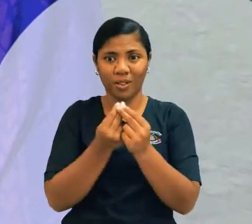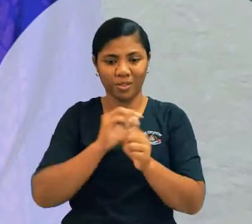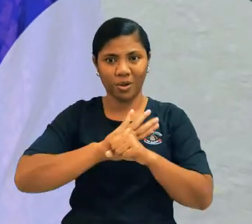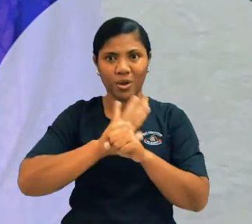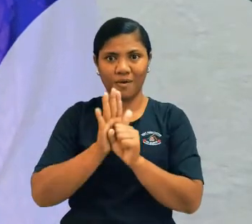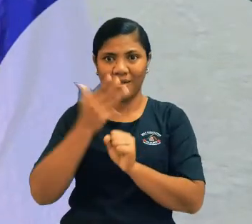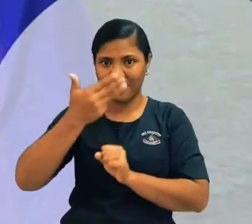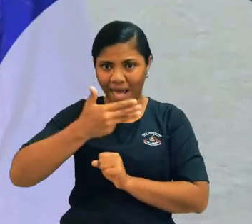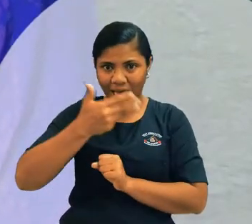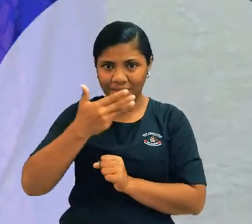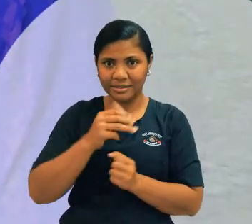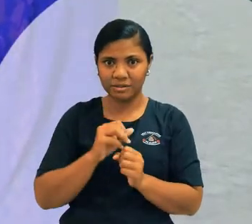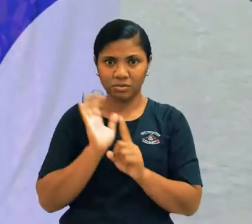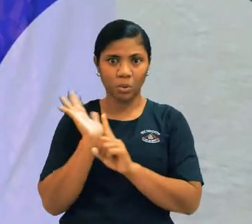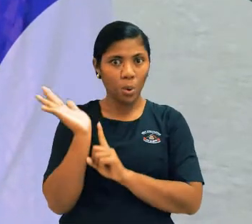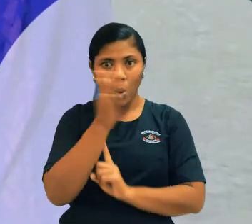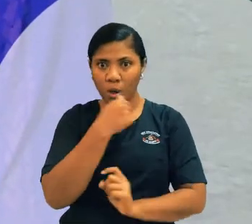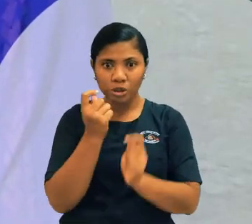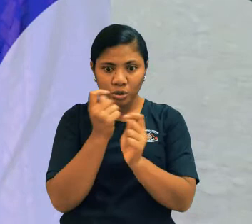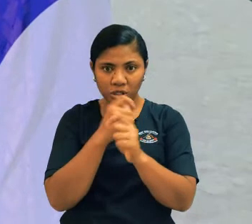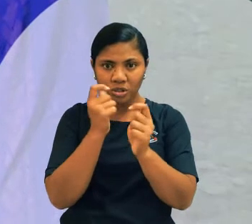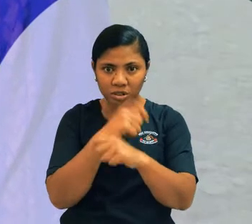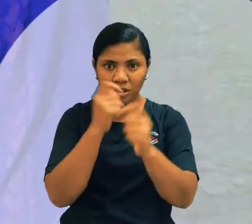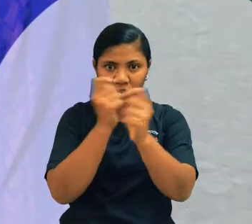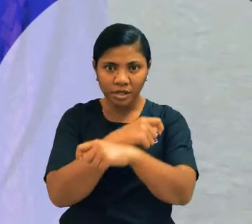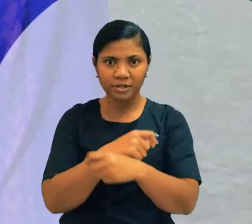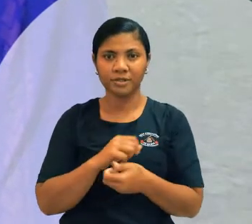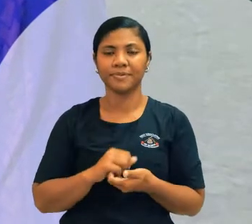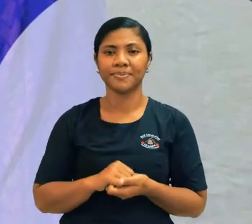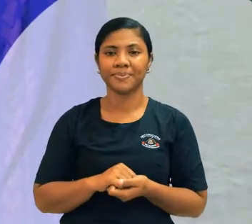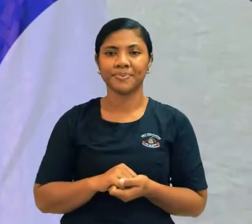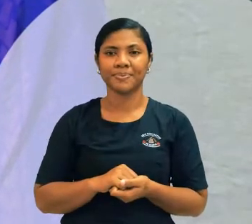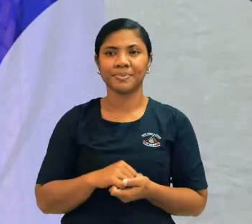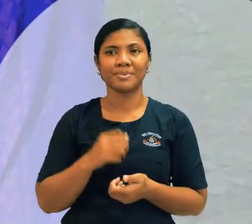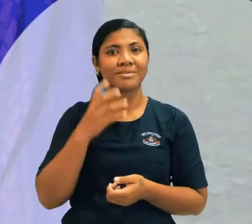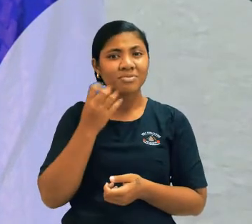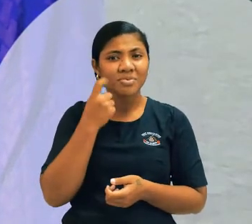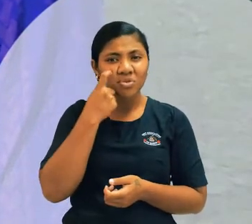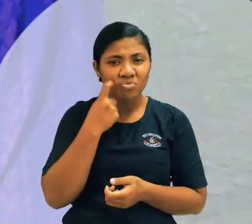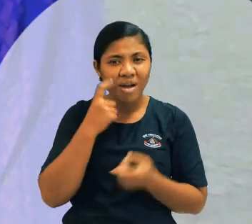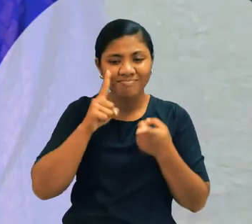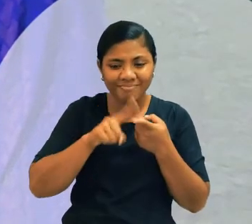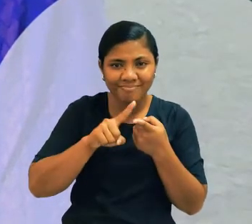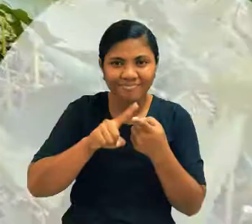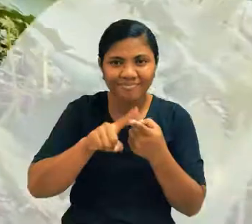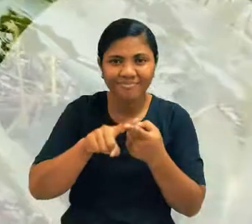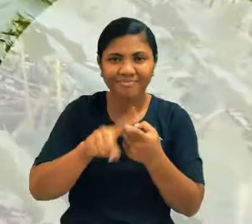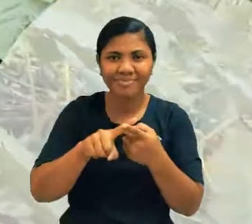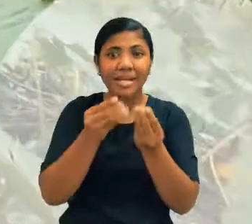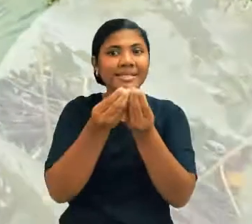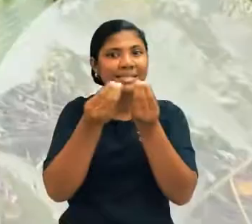with me personally, we have had to reorient and refocus on development of our